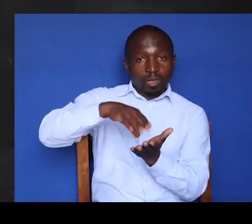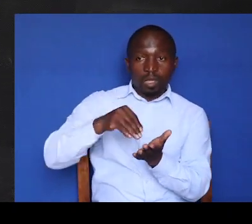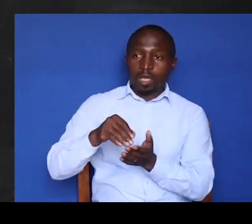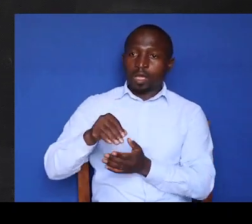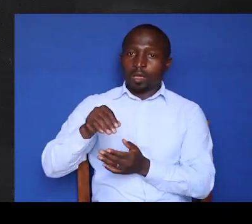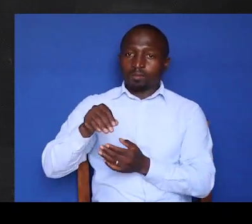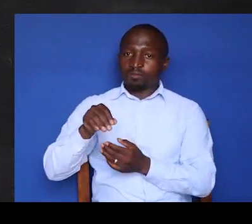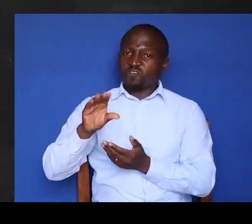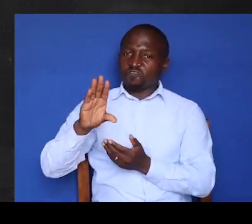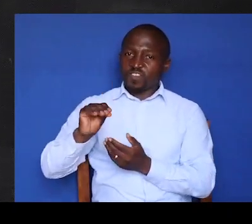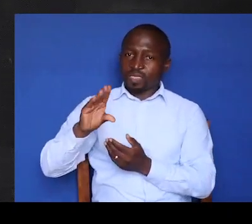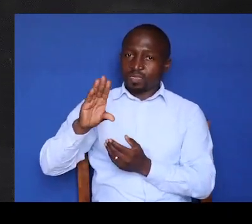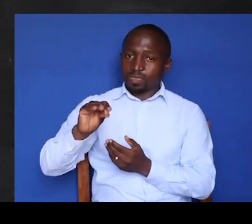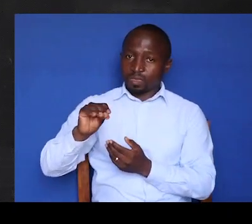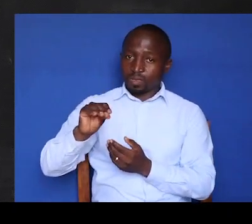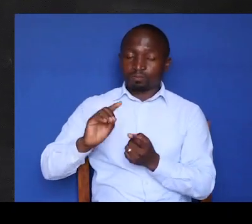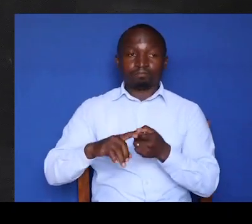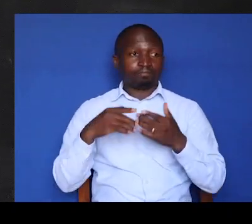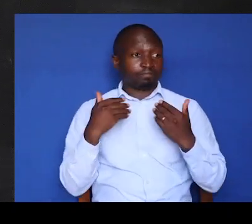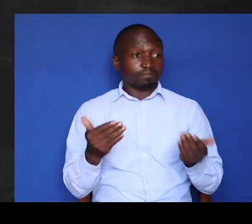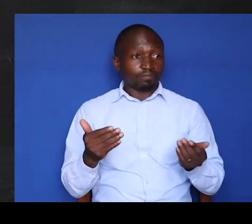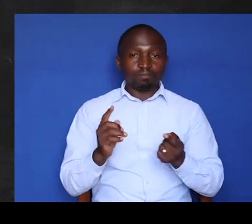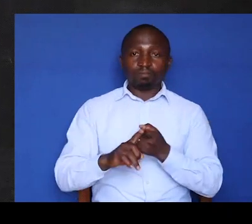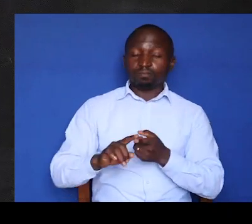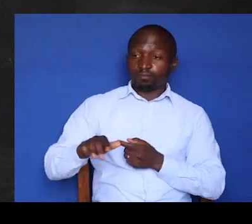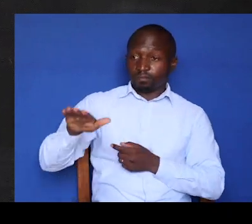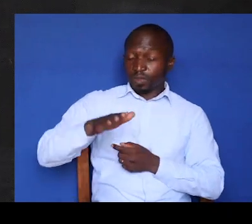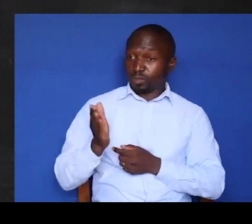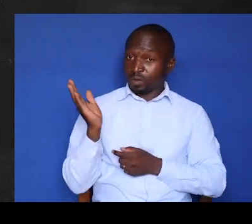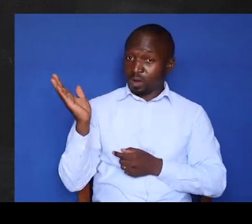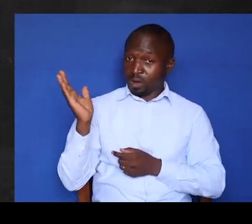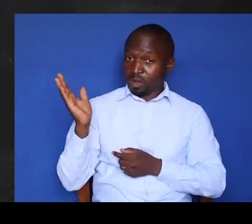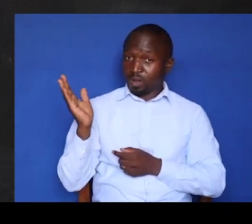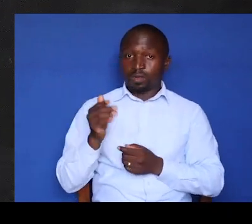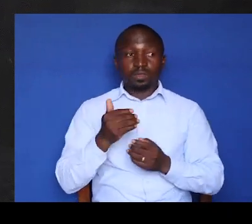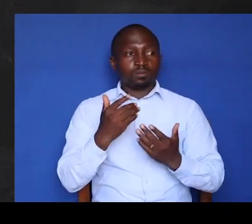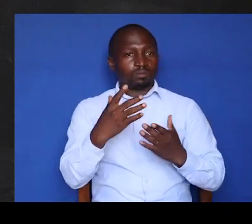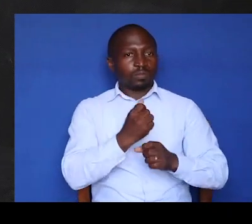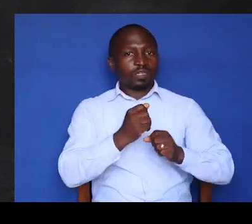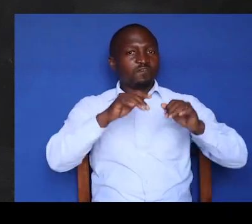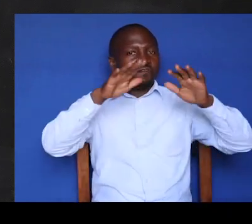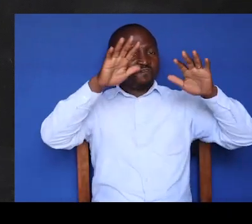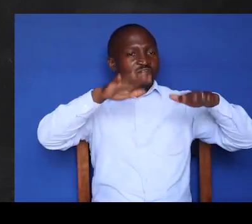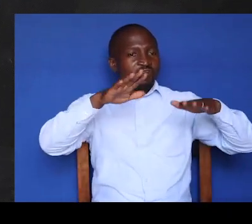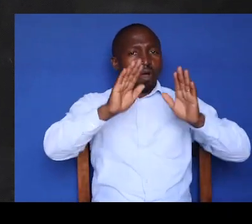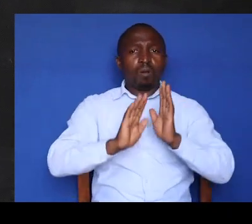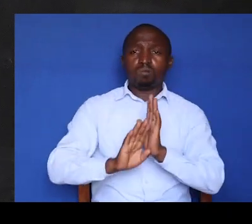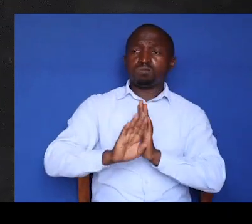scenery develop. A good number of karst scenery areas experience high rains, but